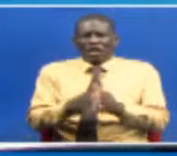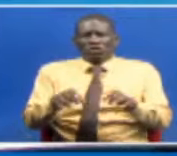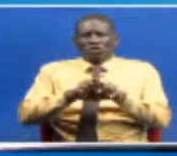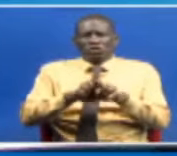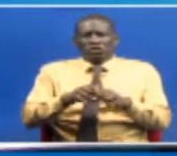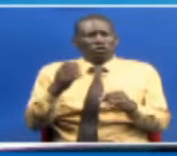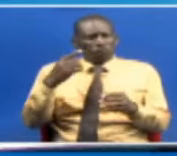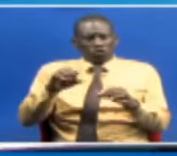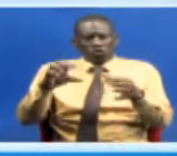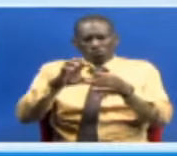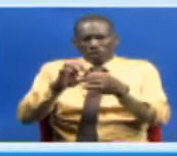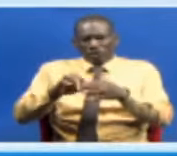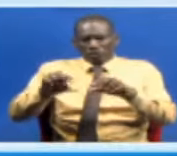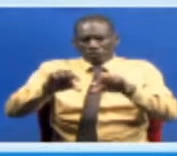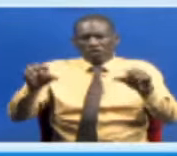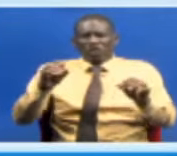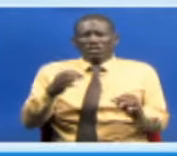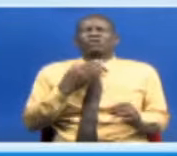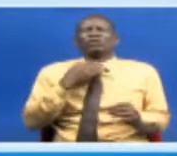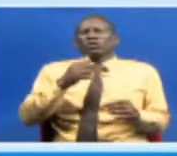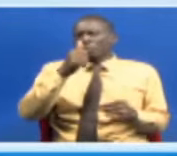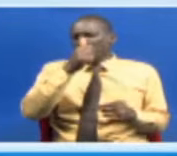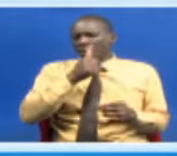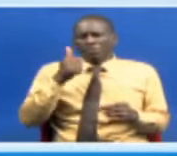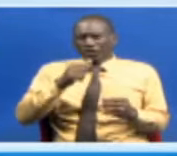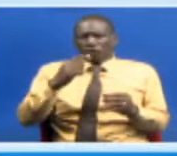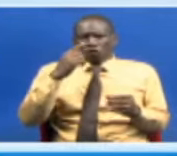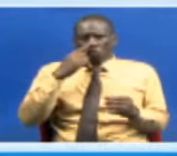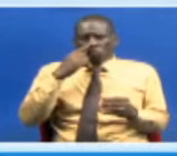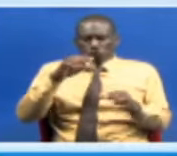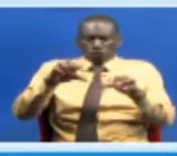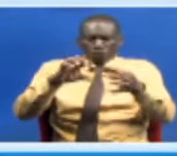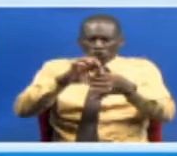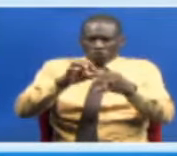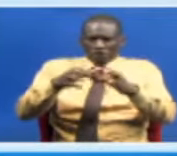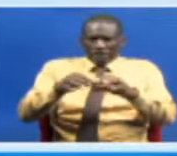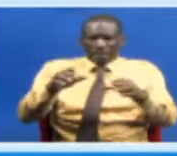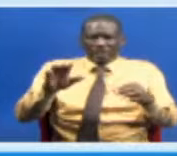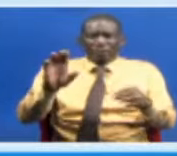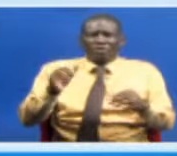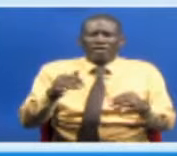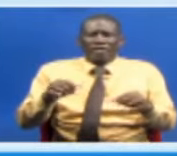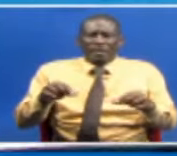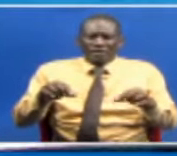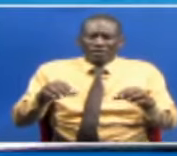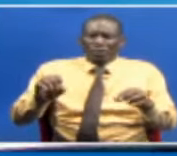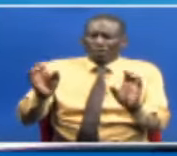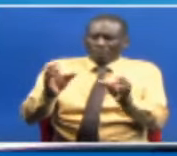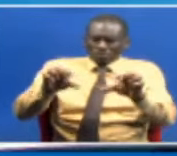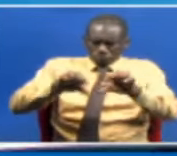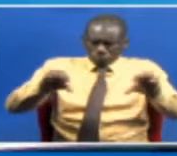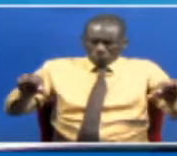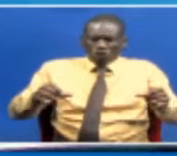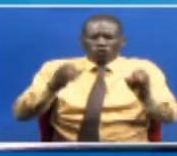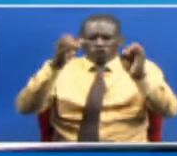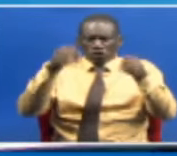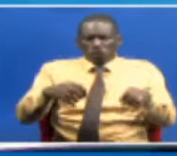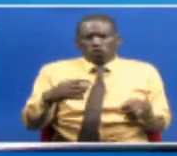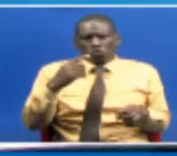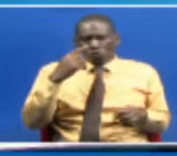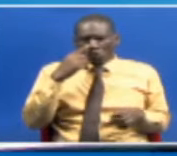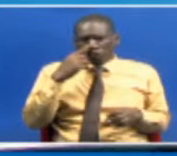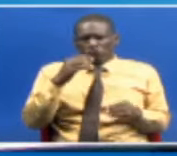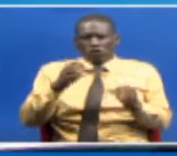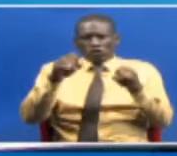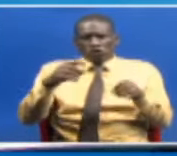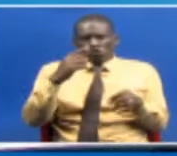reticulation. So if I want my private home reticulated, it will be paid for by that fund? For the new homes, It's